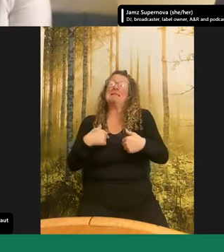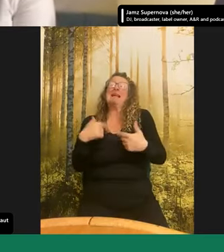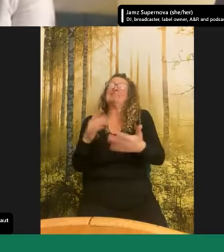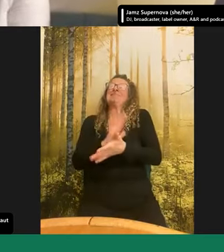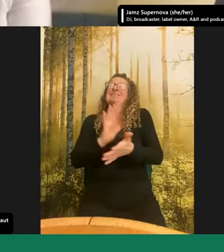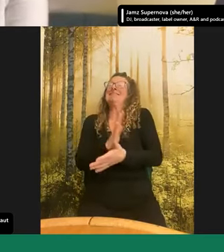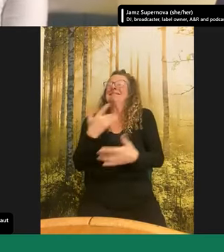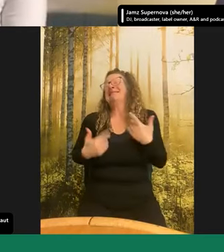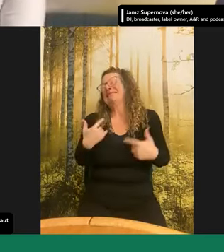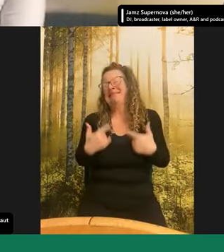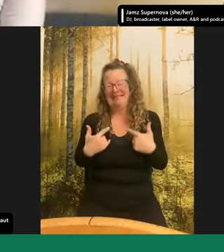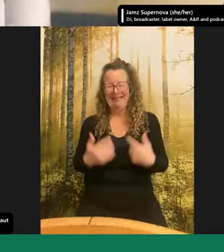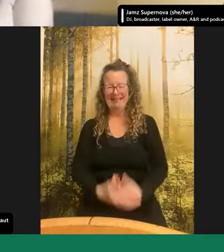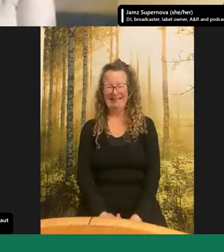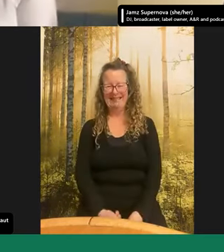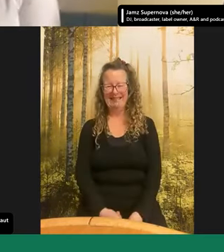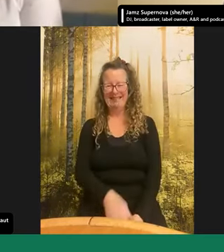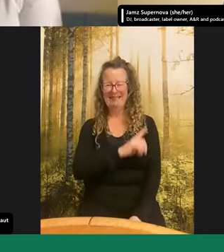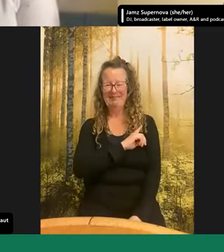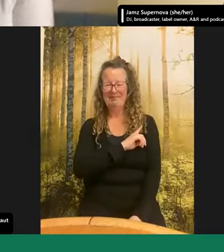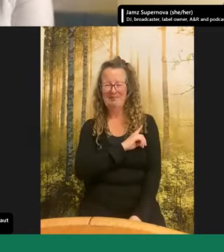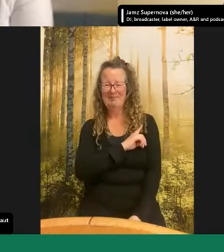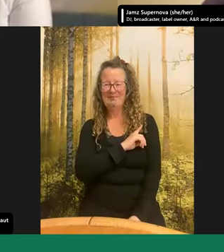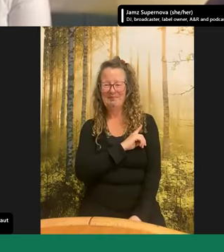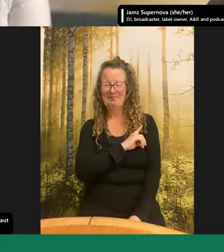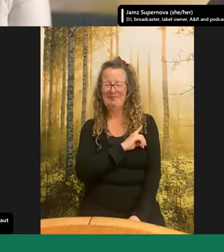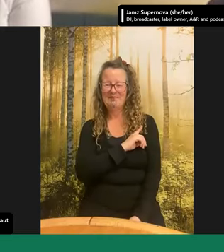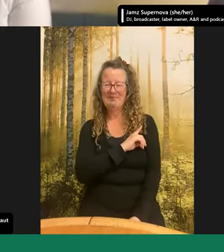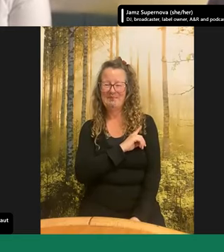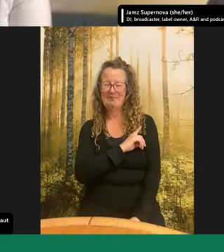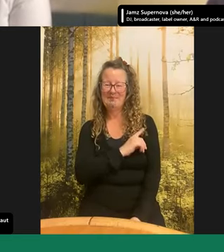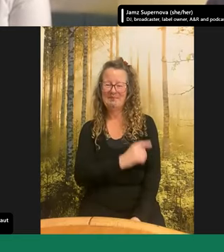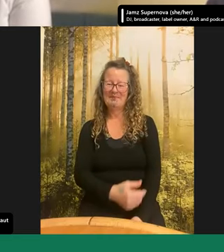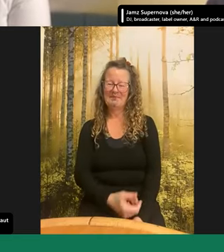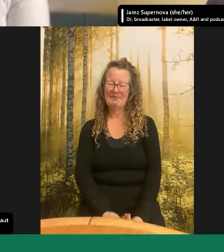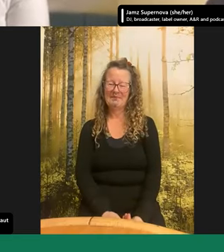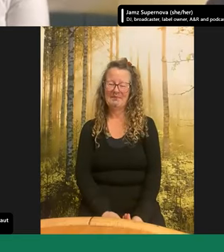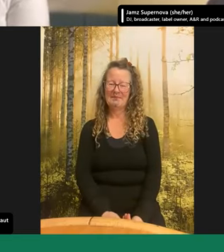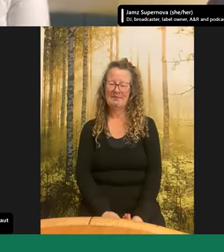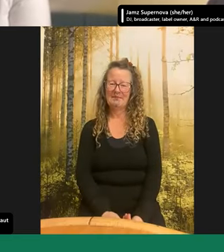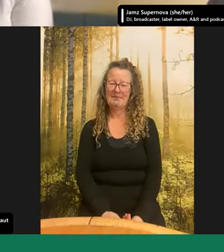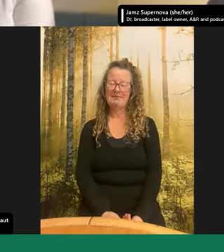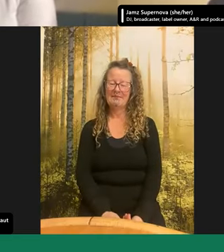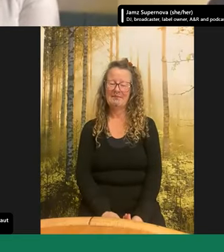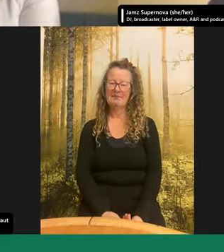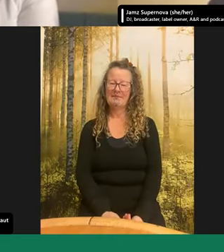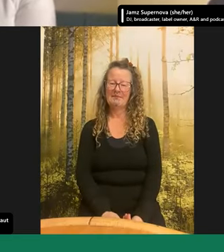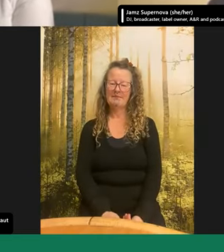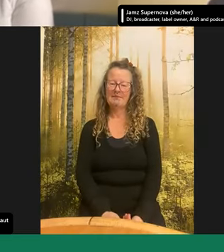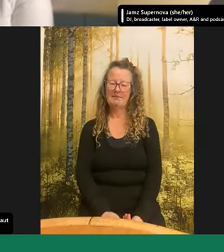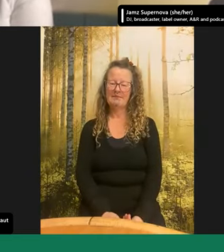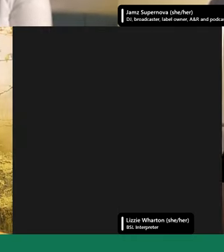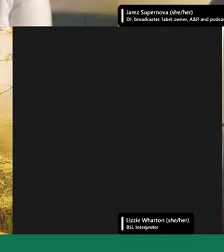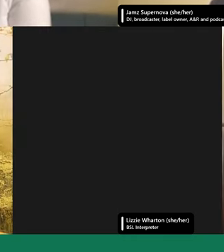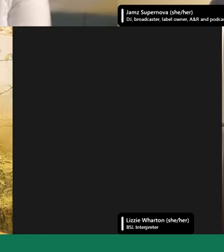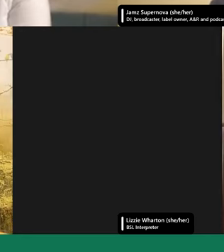this. Yeah, we're going to have some questions in, so feel free to, whilst we're going through this too, think of the questions that you want to ask directly to Sonia, if anything sort of